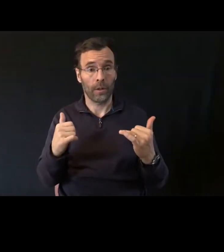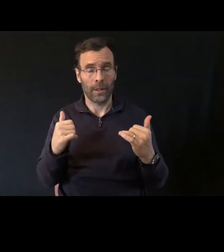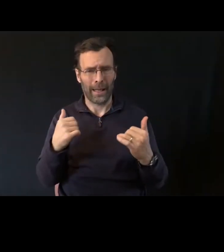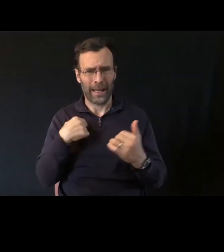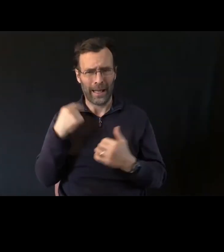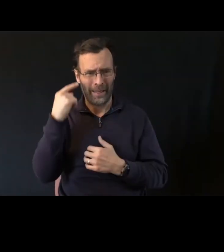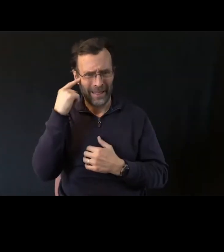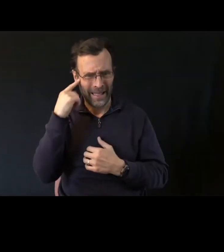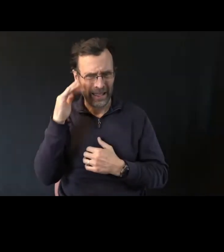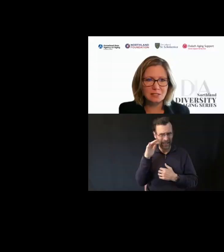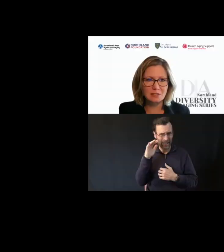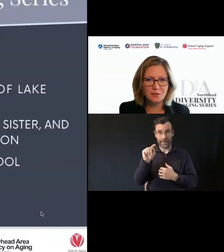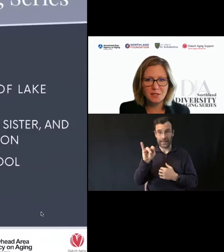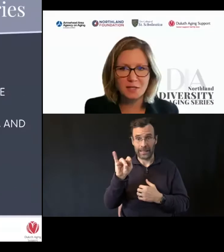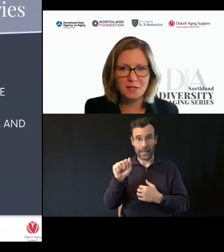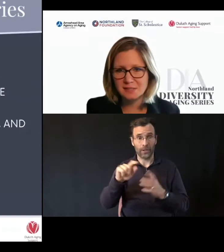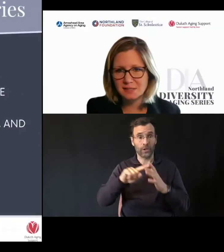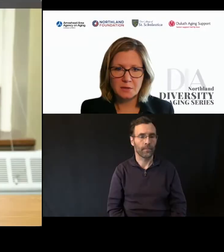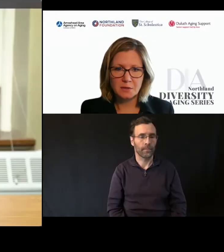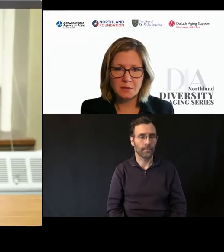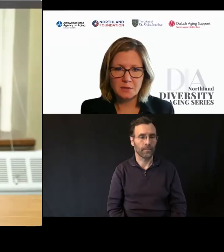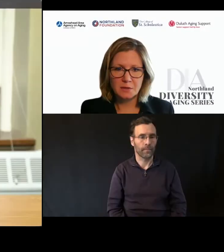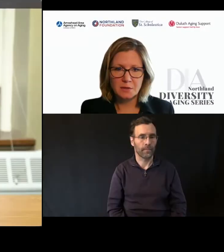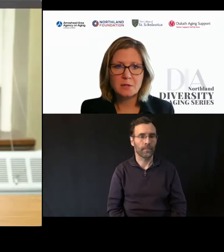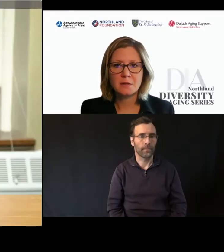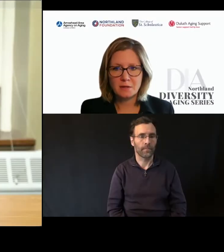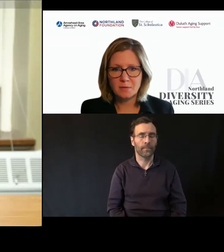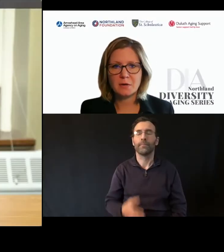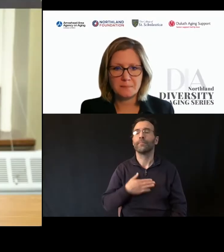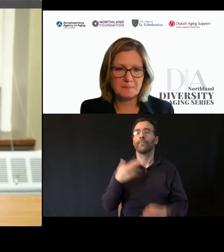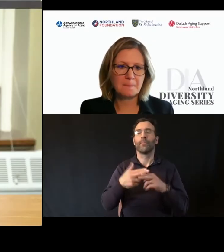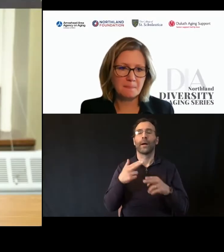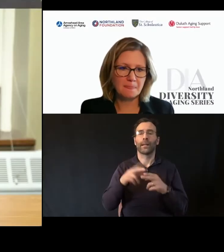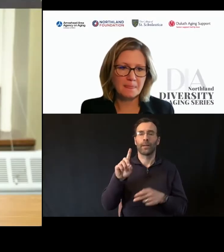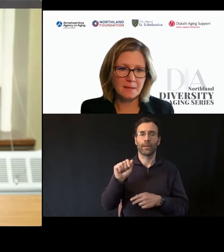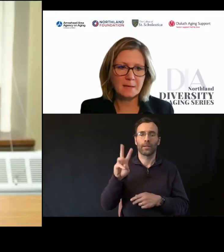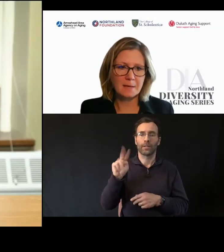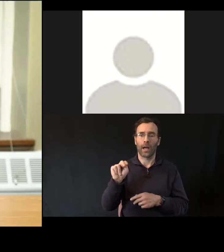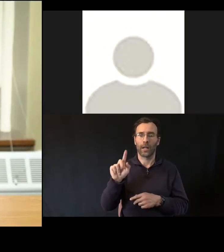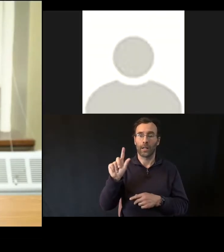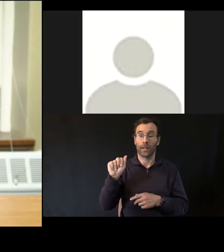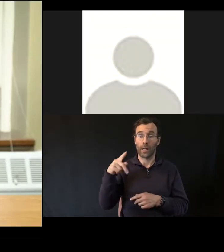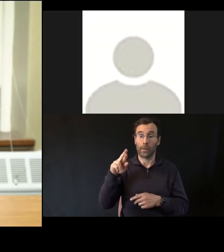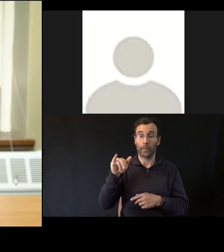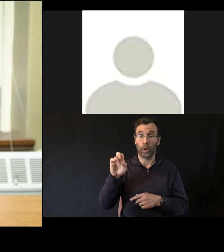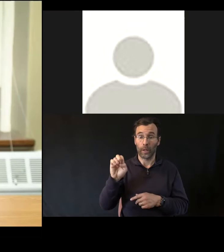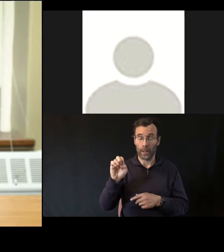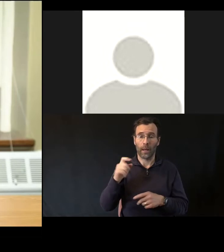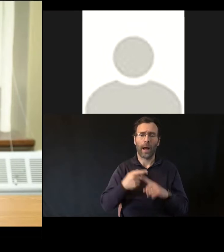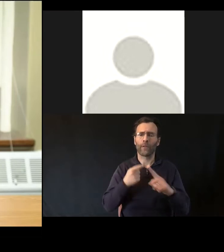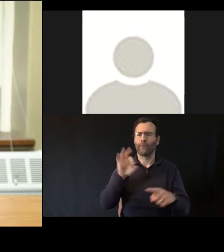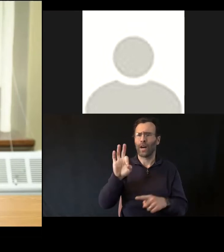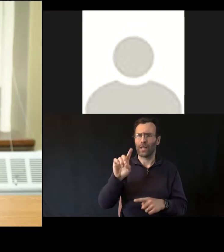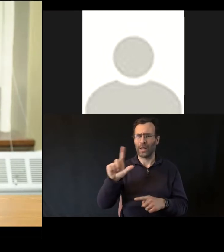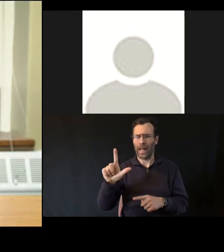believe, Tia to start the videos. My name is Dawn LaPrairie, and I'm from Fond du Lac Reservation, and I'm very happy to be